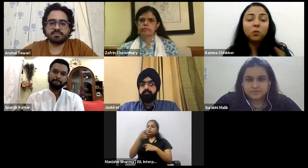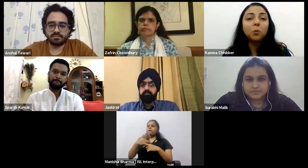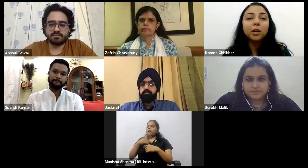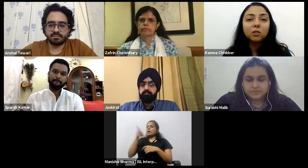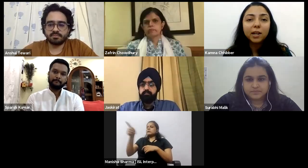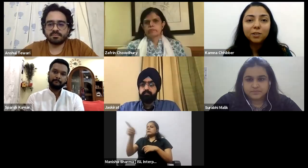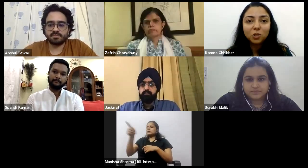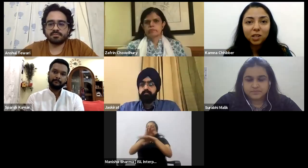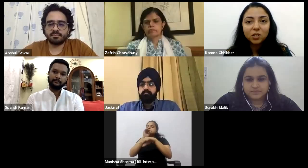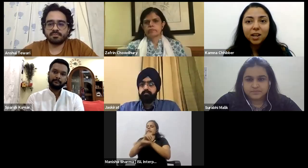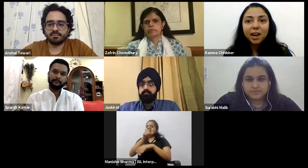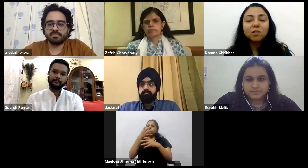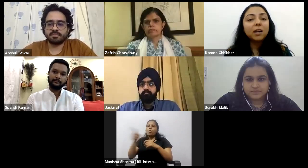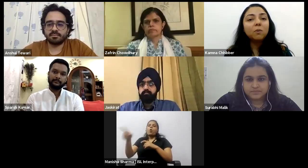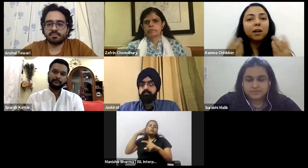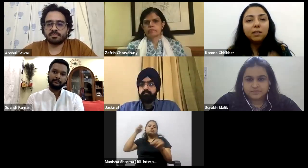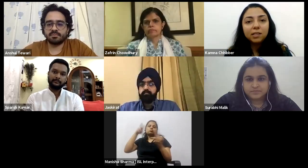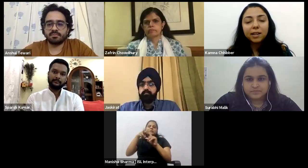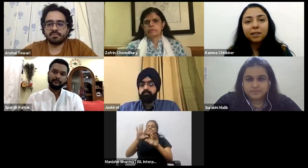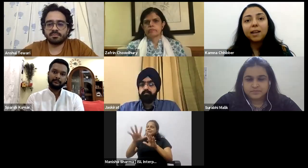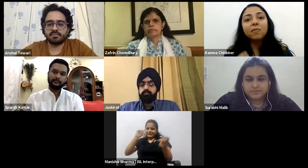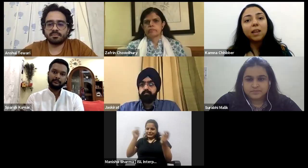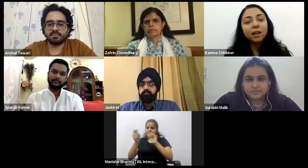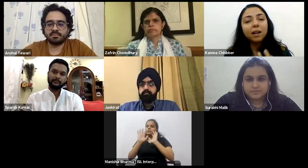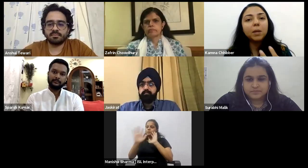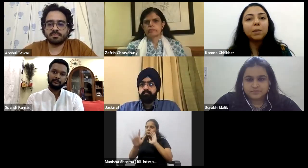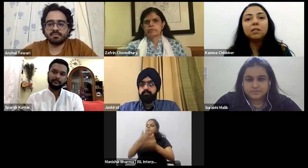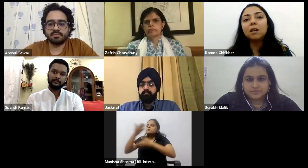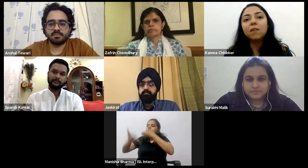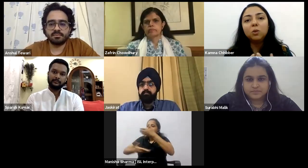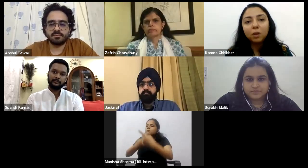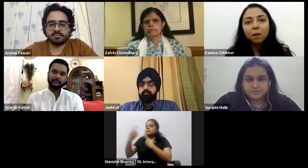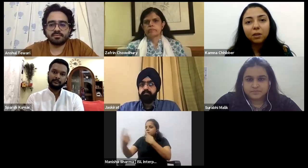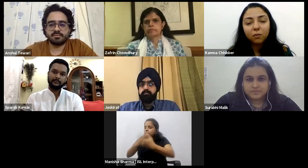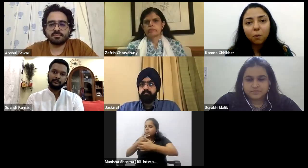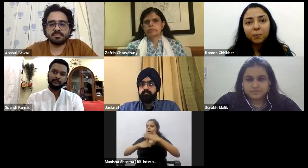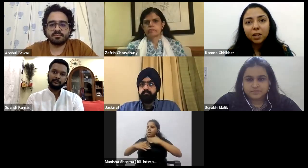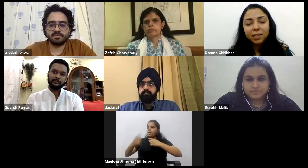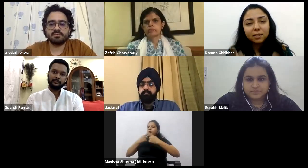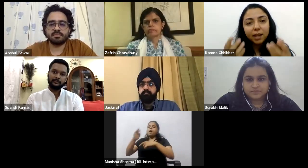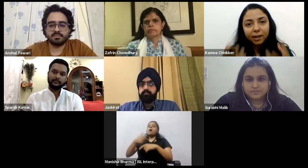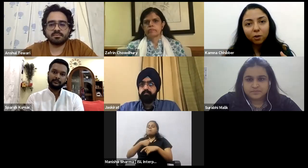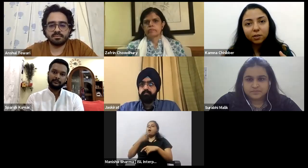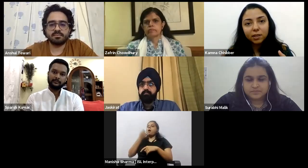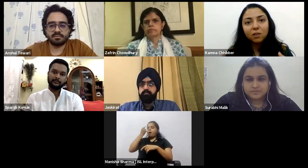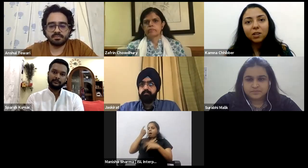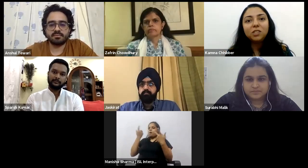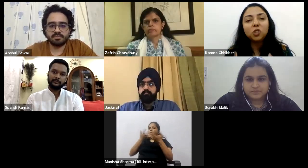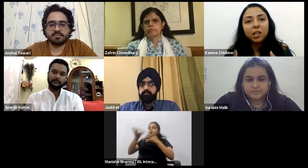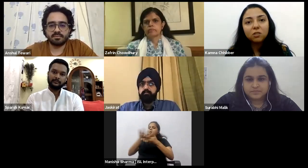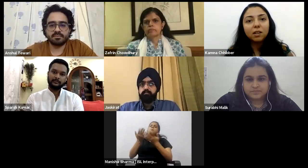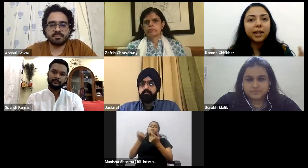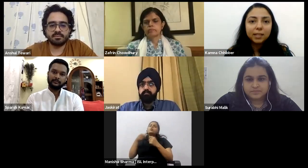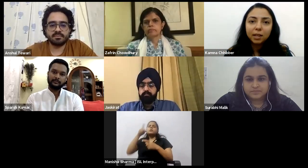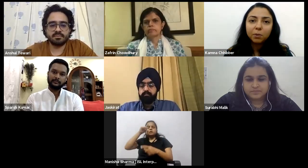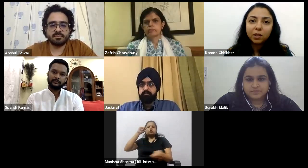whose viewpoint you're trying to change, and try to understand that, and then help them understand where you're coming from, these dialogues can really